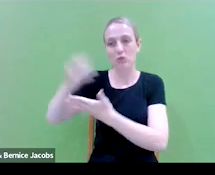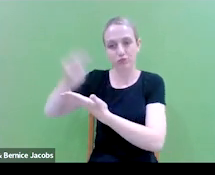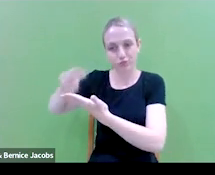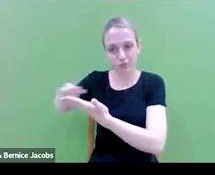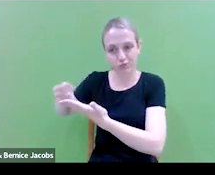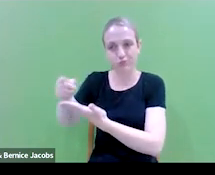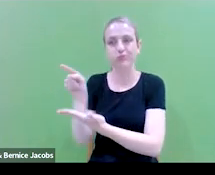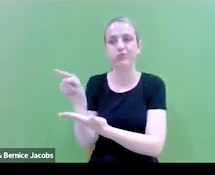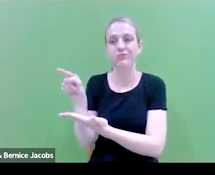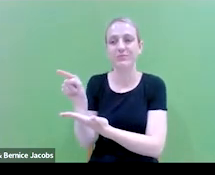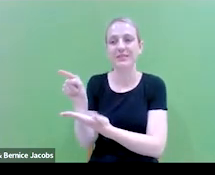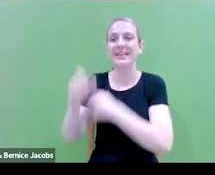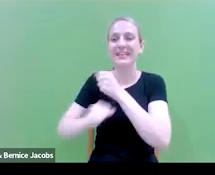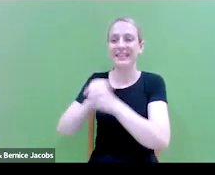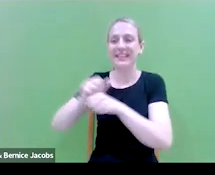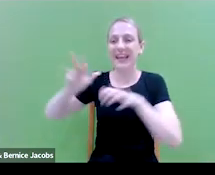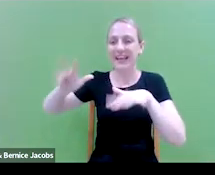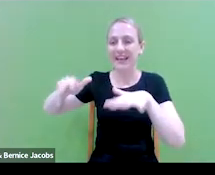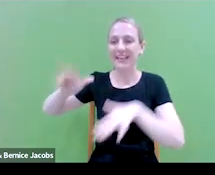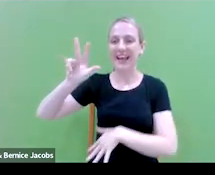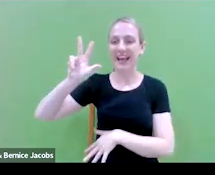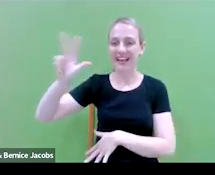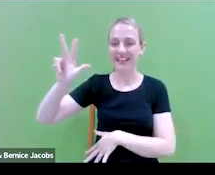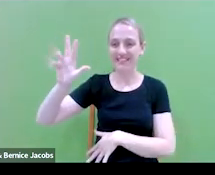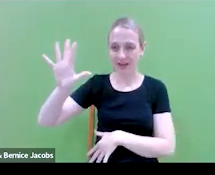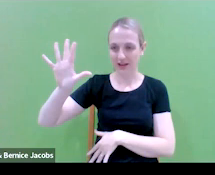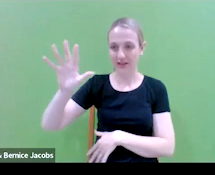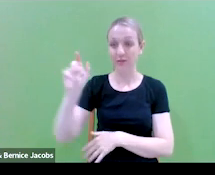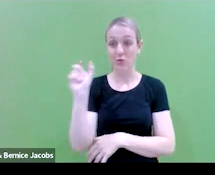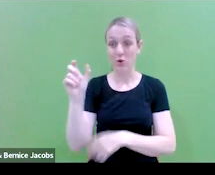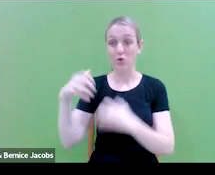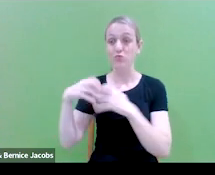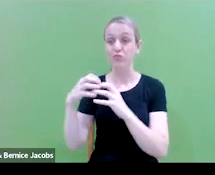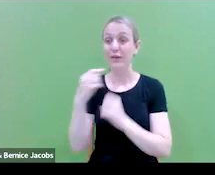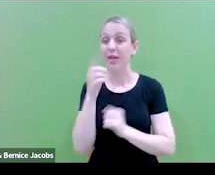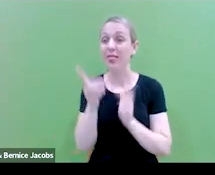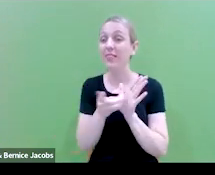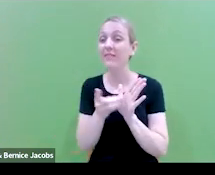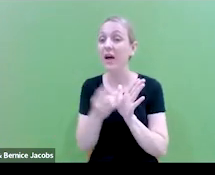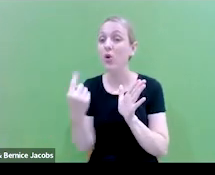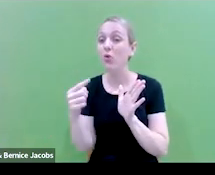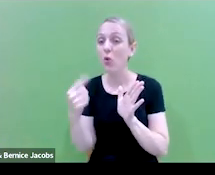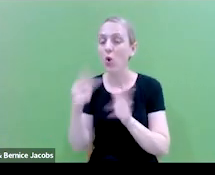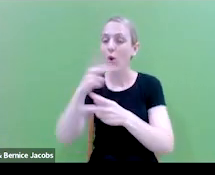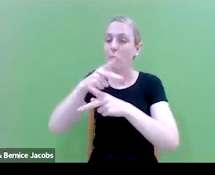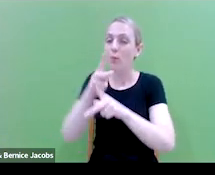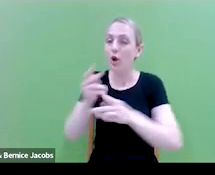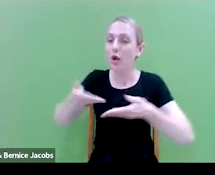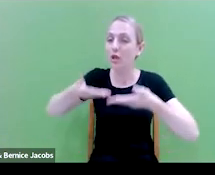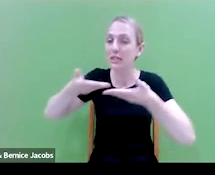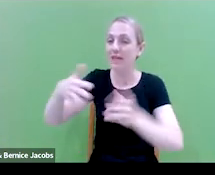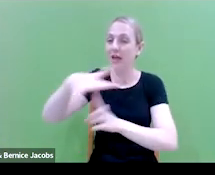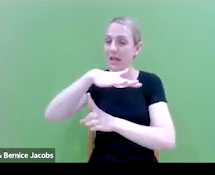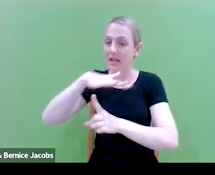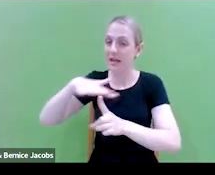the term in 1985. And he defined it as the design of products, services, and environments